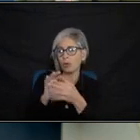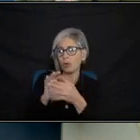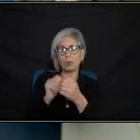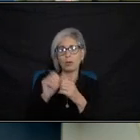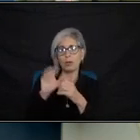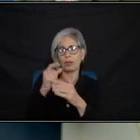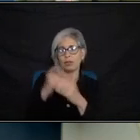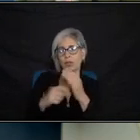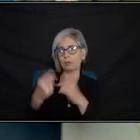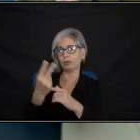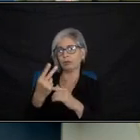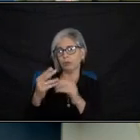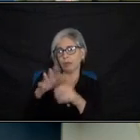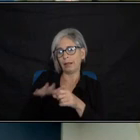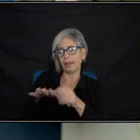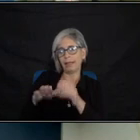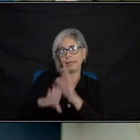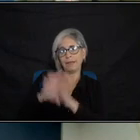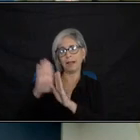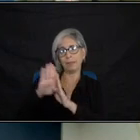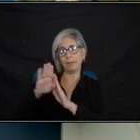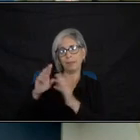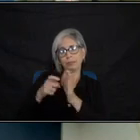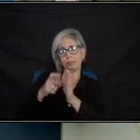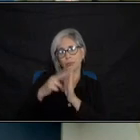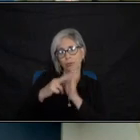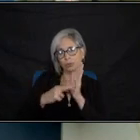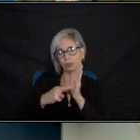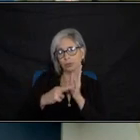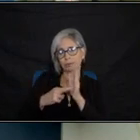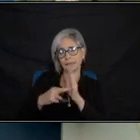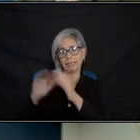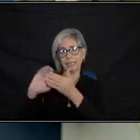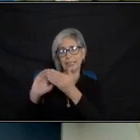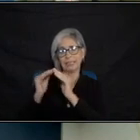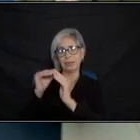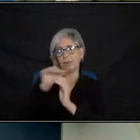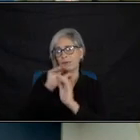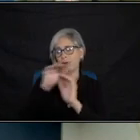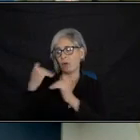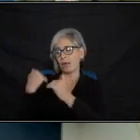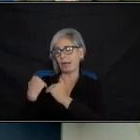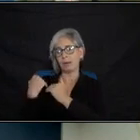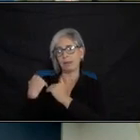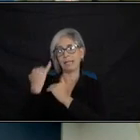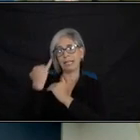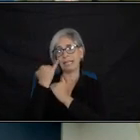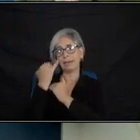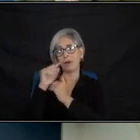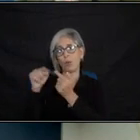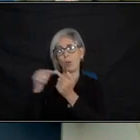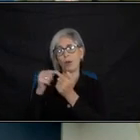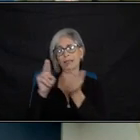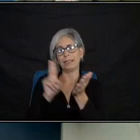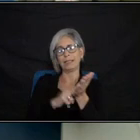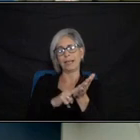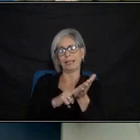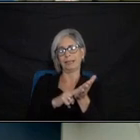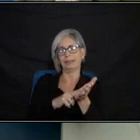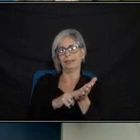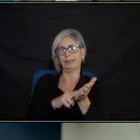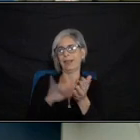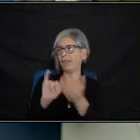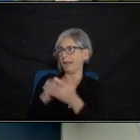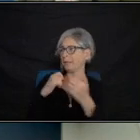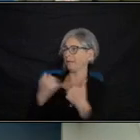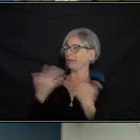of the Land Development Regulations. The city will have no liability once he signs that document. That's what I'm afraid